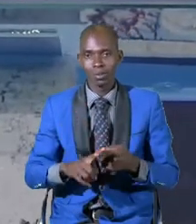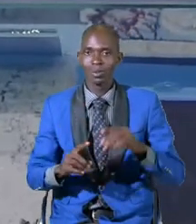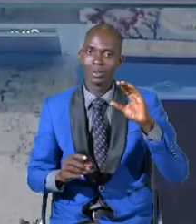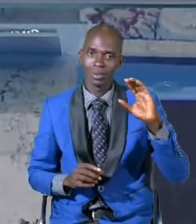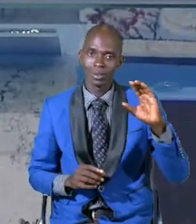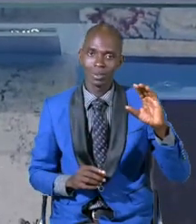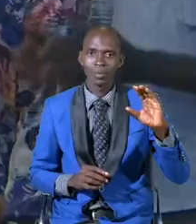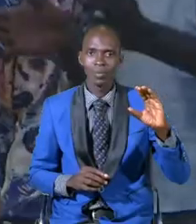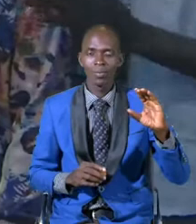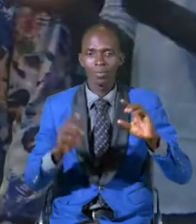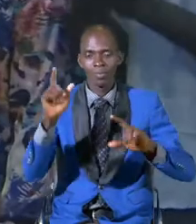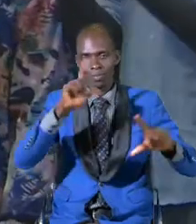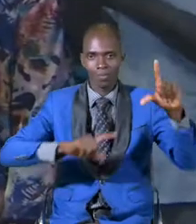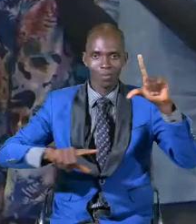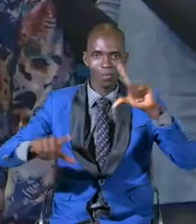Everybody shout C.